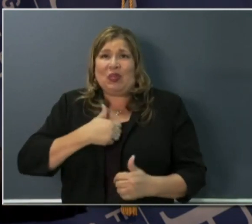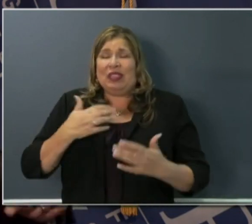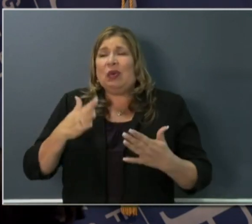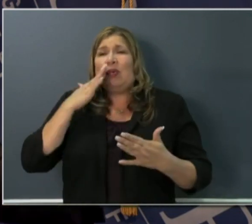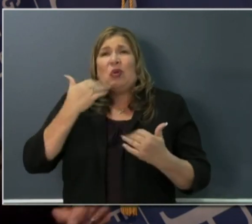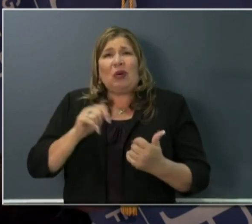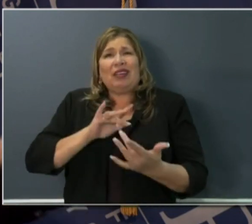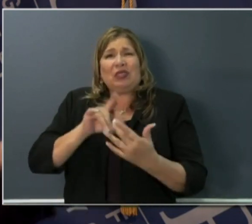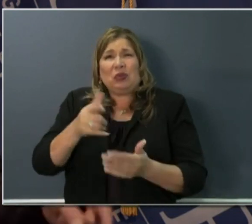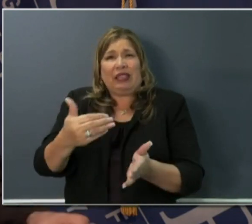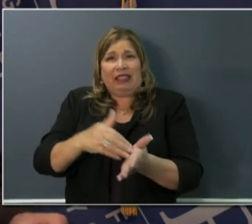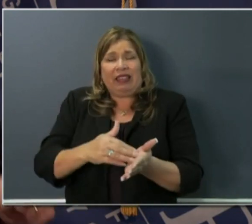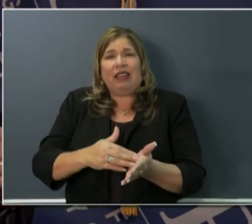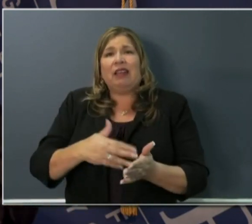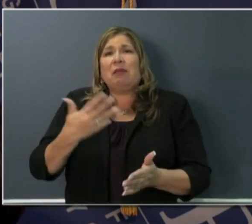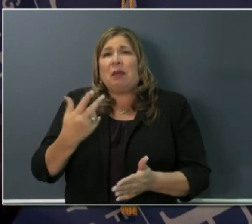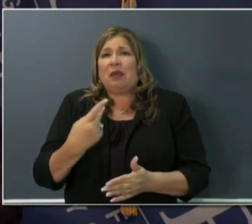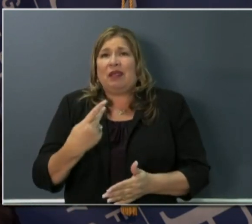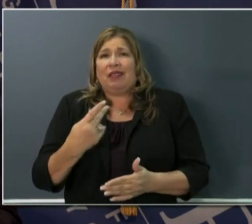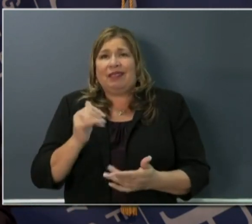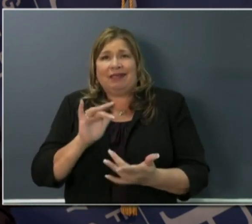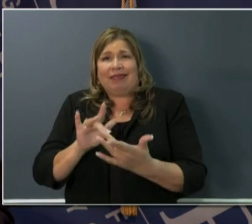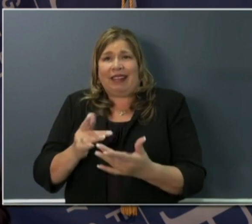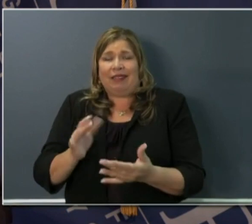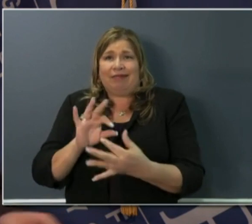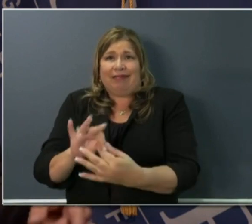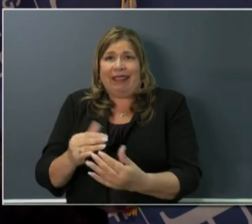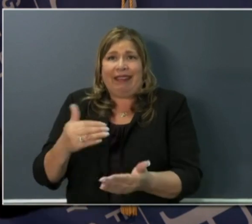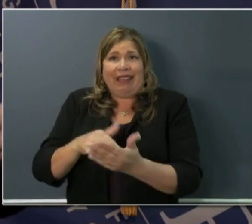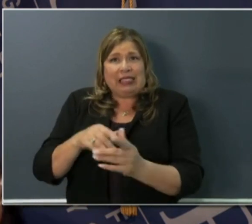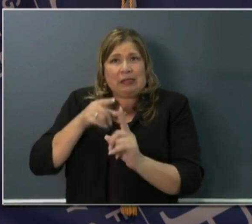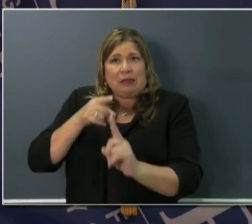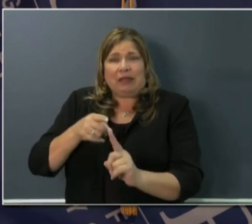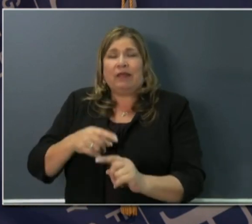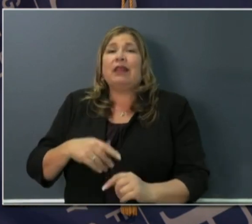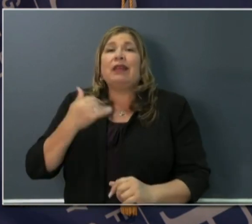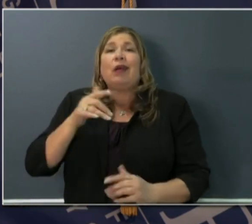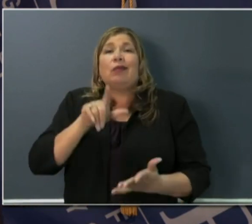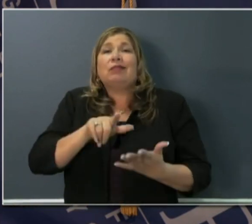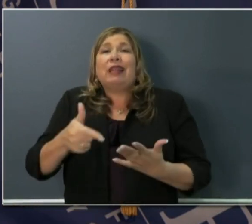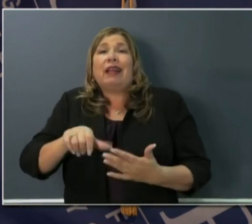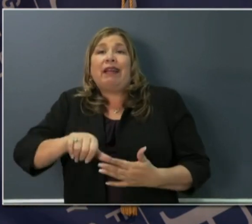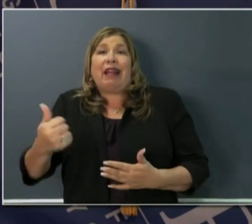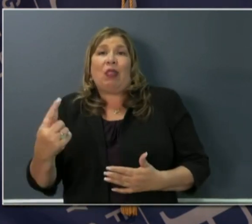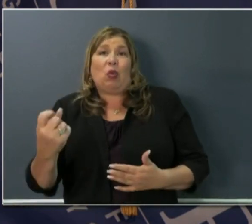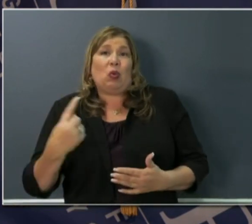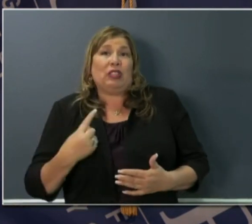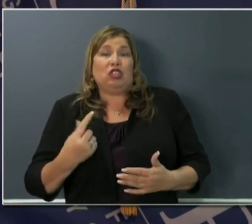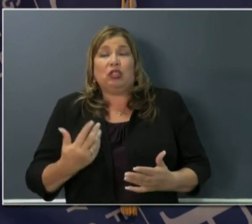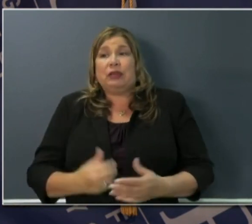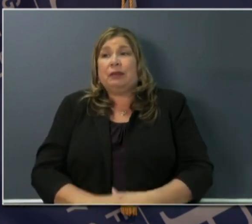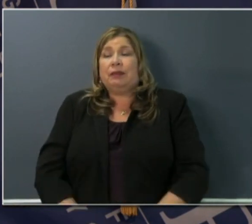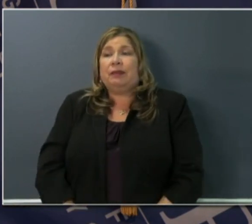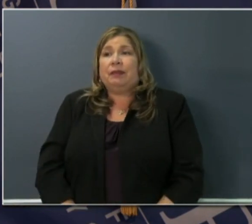get back to you. Why don't we offline get back to you, Jeremy, specifically, and let's have one more question if someone else is on the line.